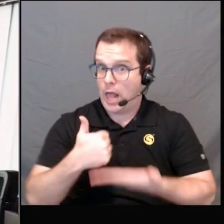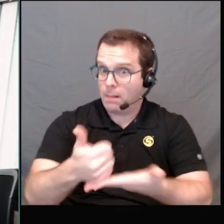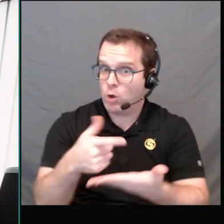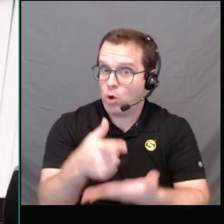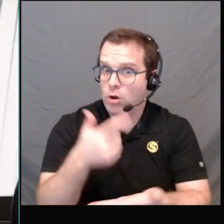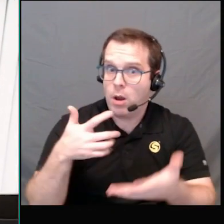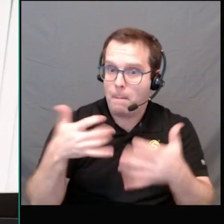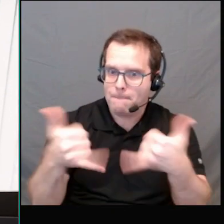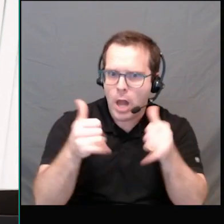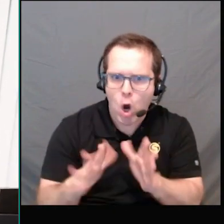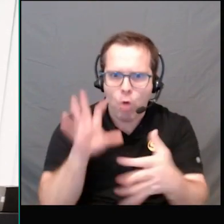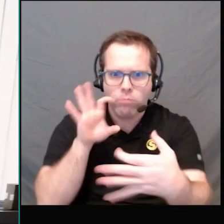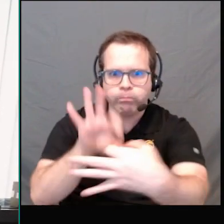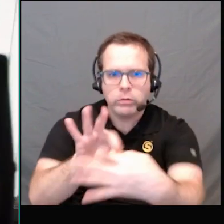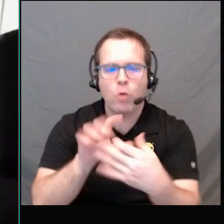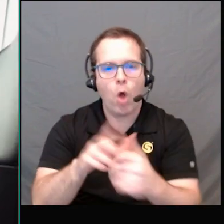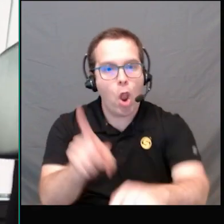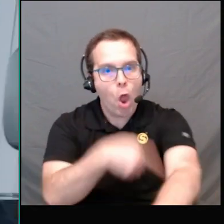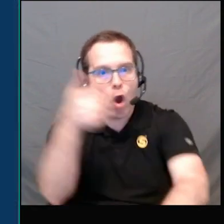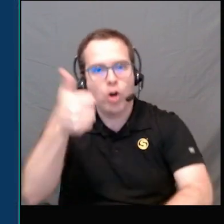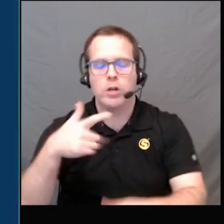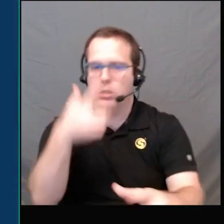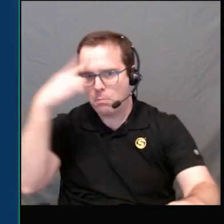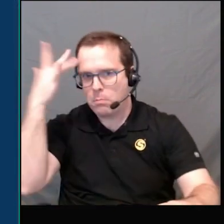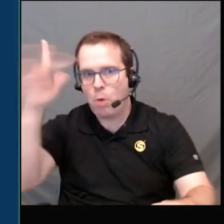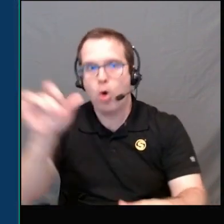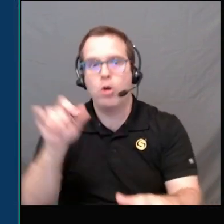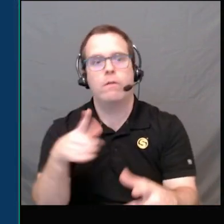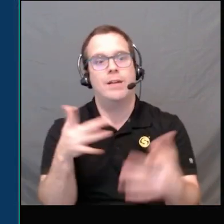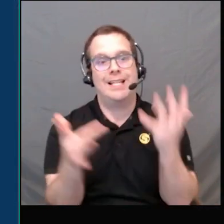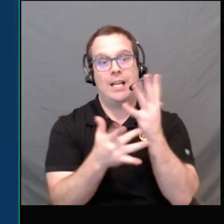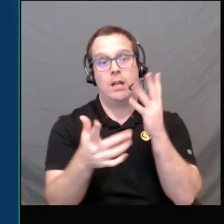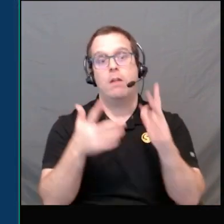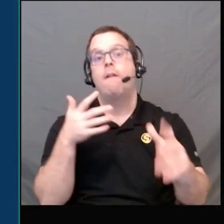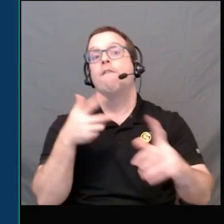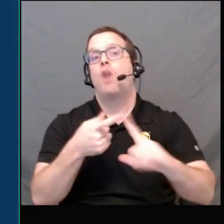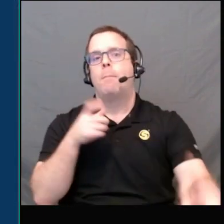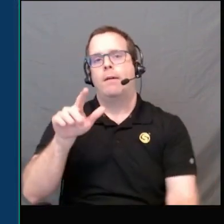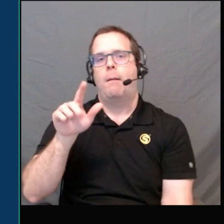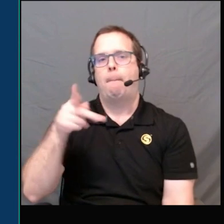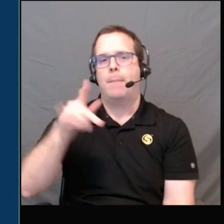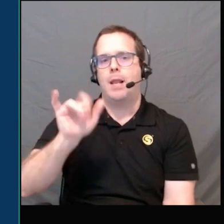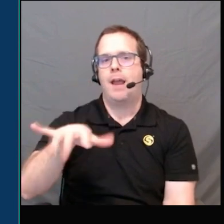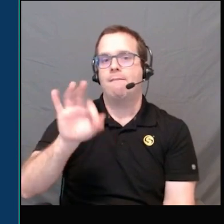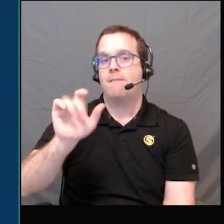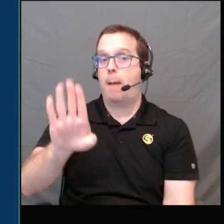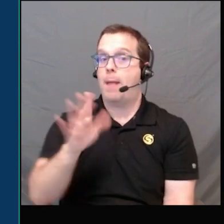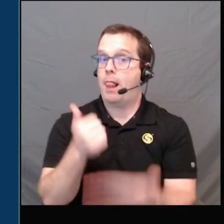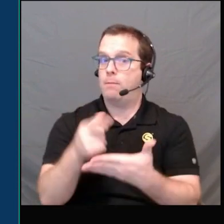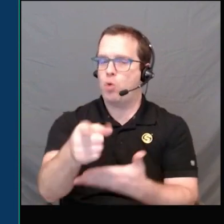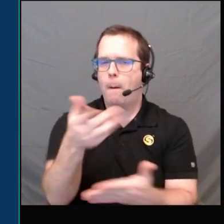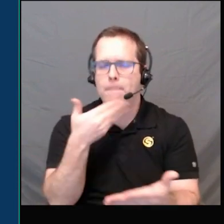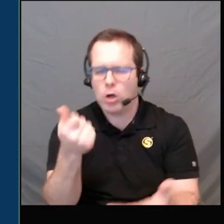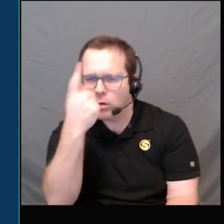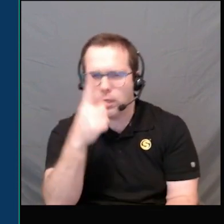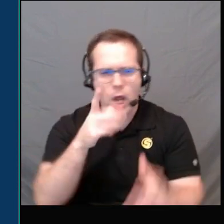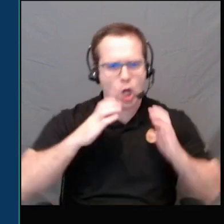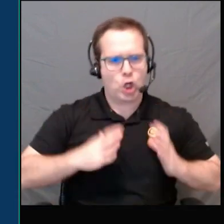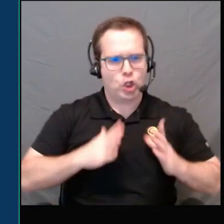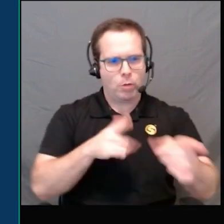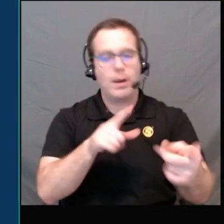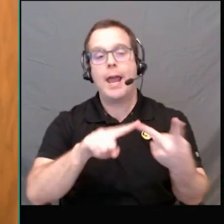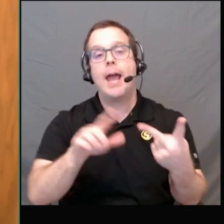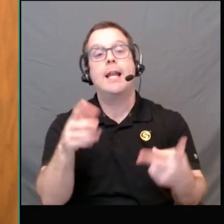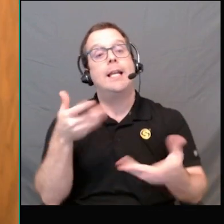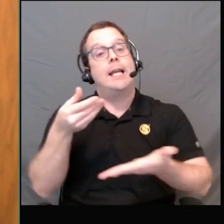smarter with live ops techniques powered by PlayFab that allow you to better understand customers and move quickly to update games with new